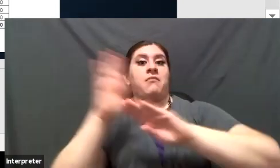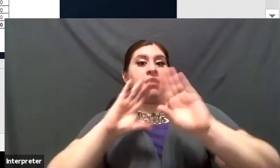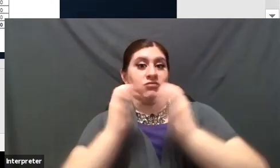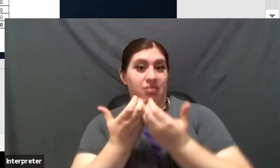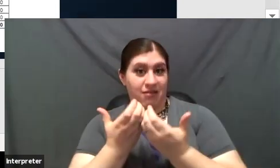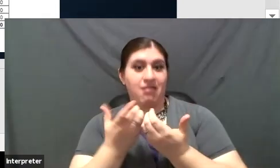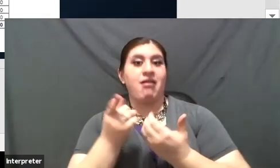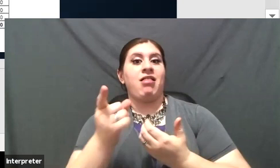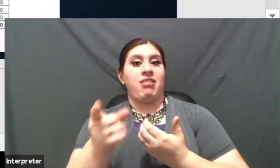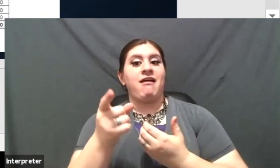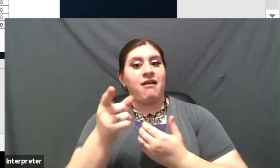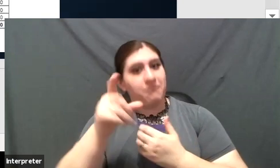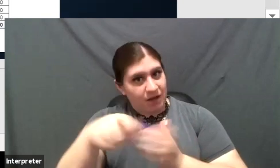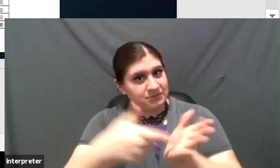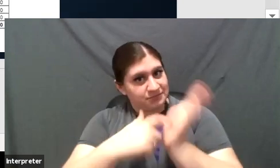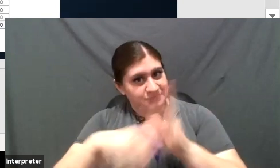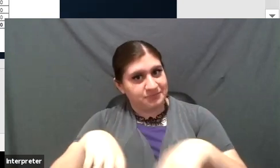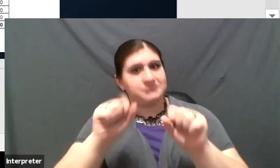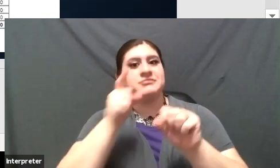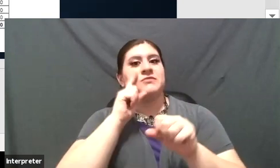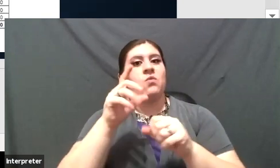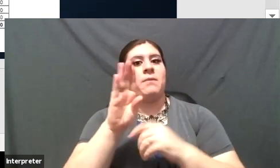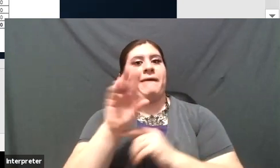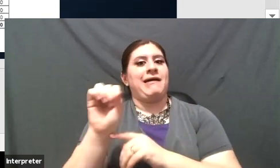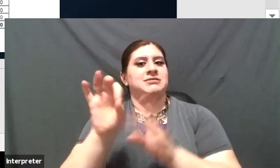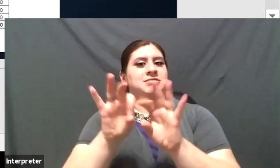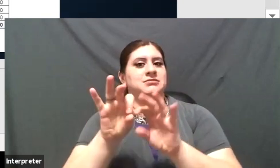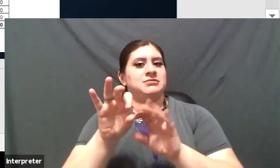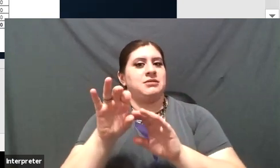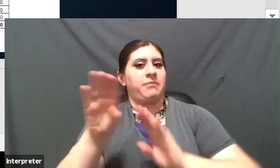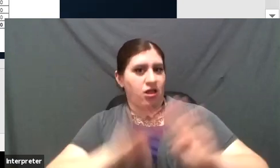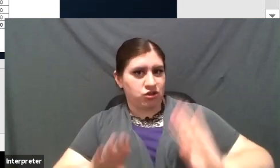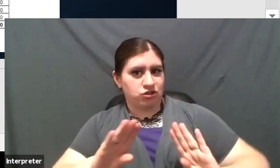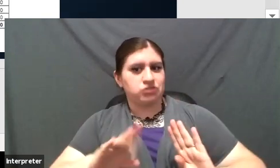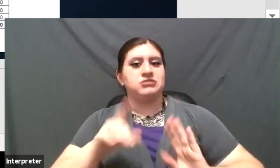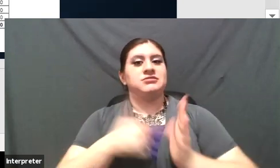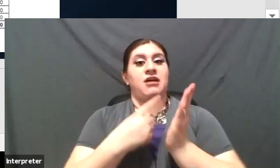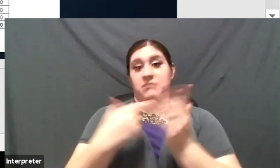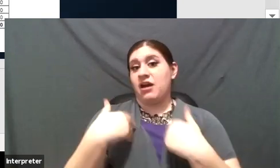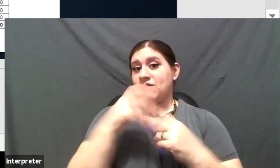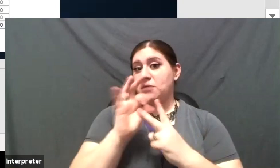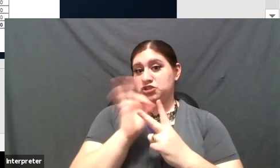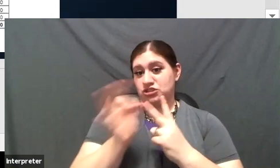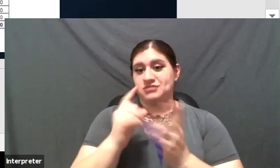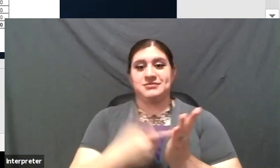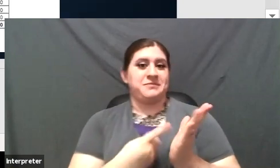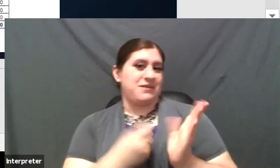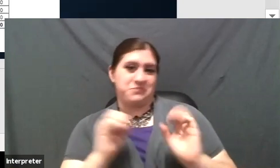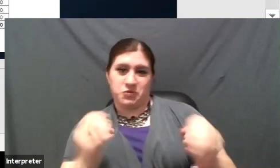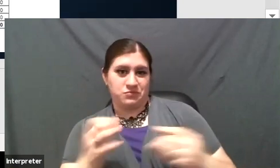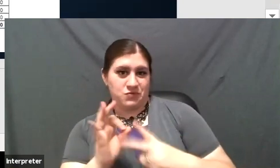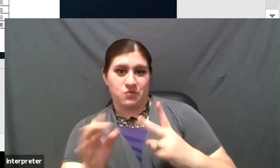courses that you have to take to get the BS in biology. And you see sometimes you have choices there and sometimes you don't, but you